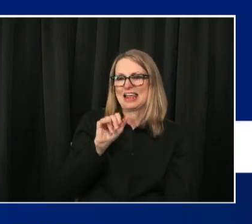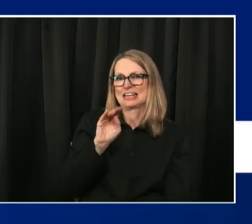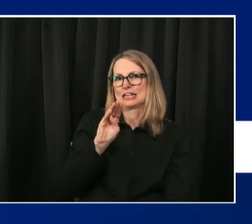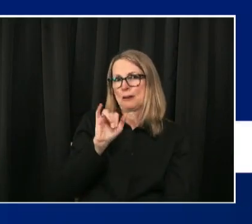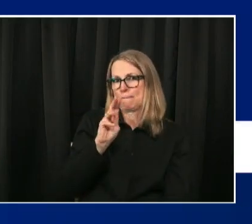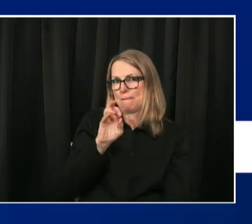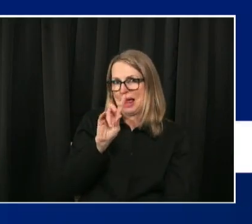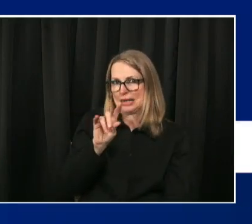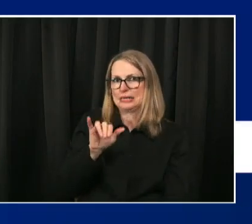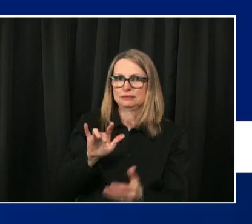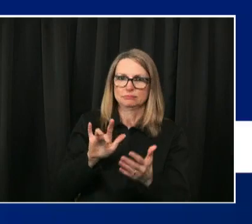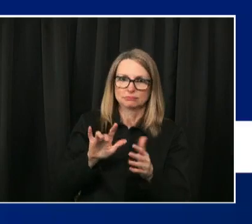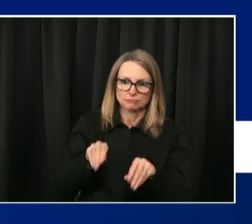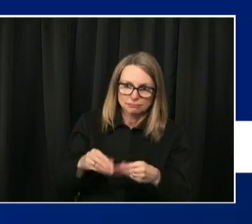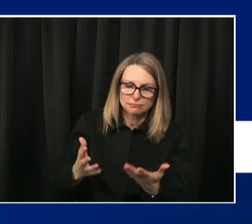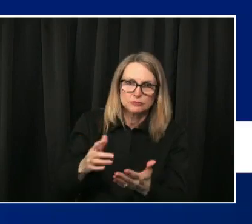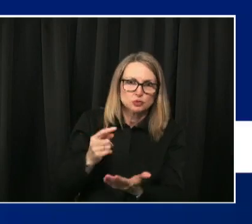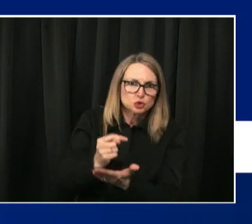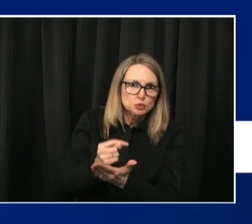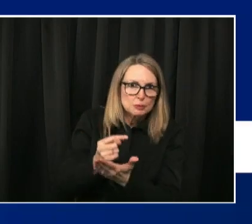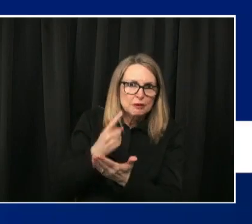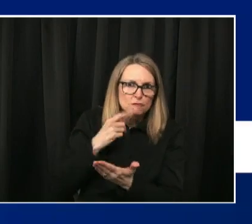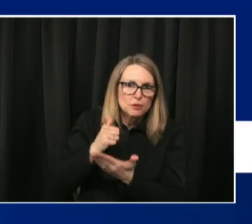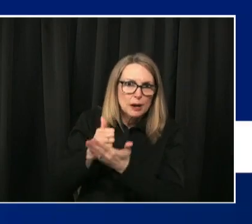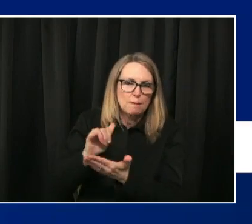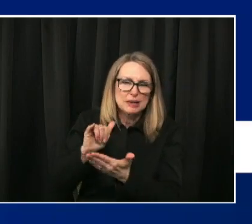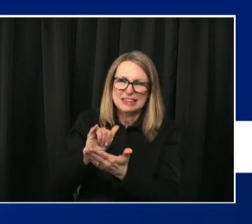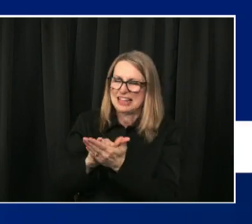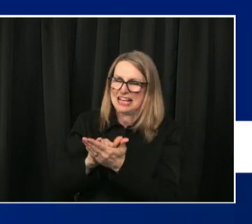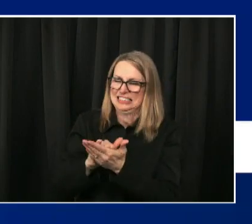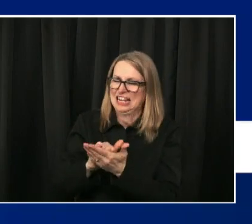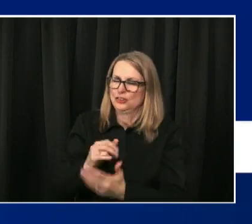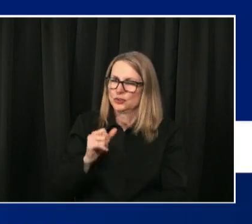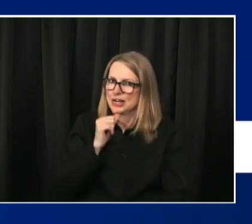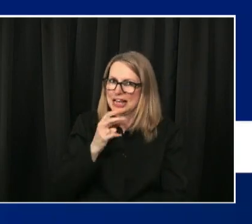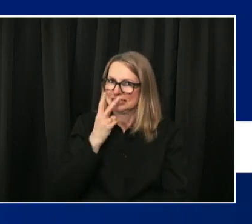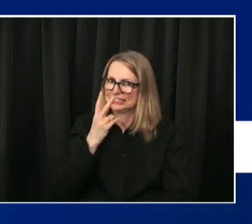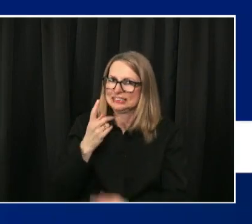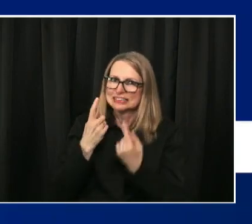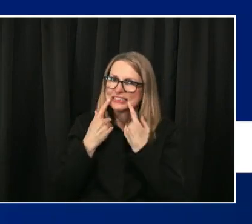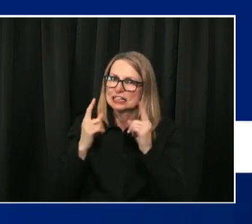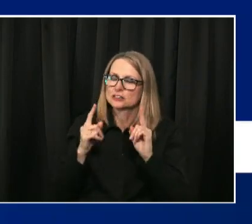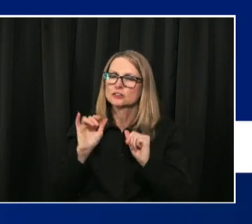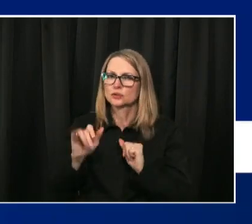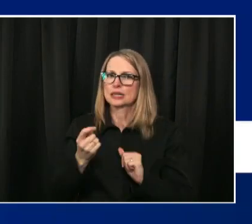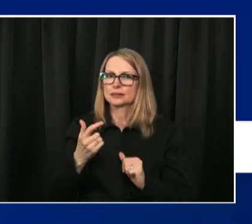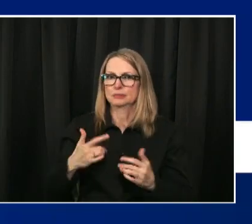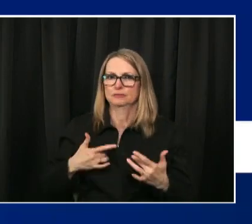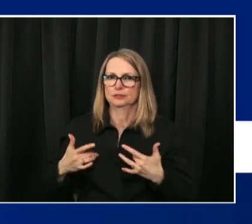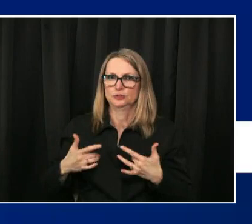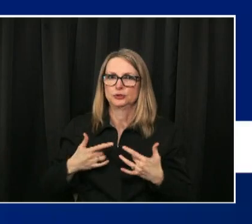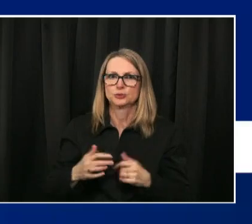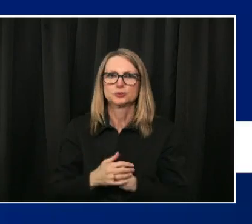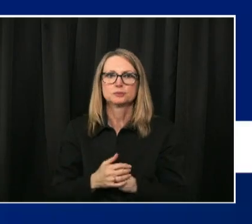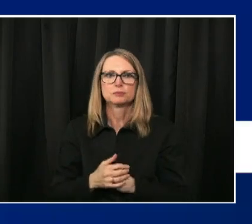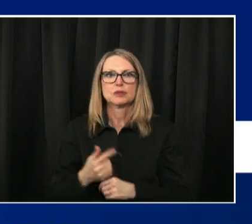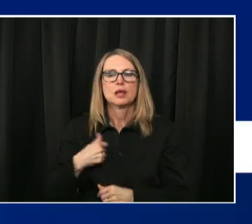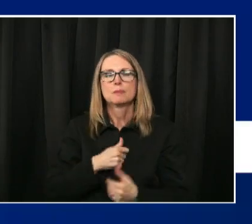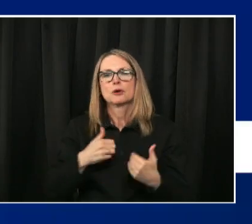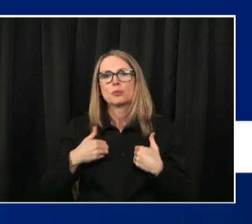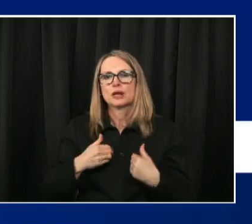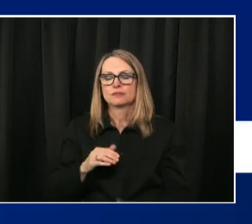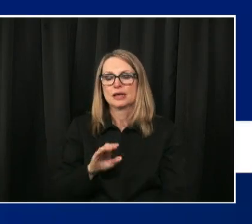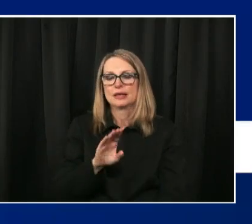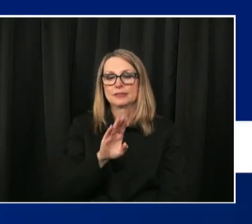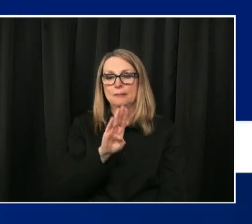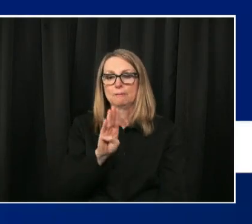being discussed now as a variant of concern, so a little bit of elevated concern with that one. And then 4 cases of the